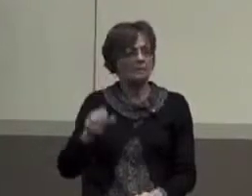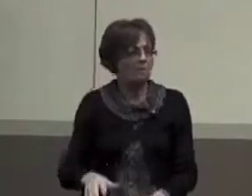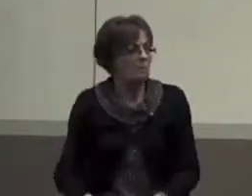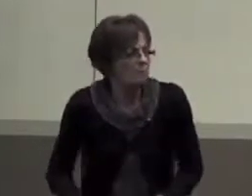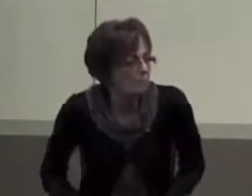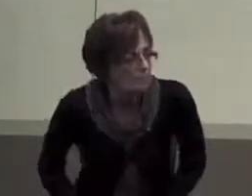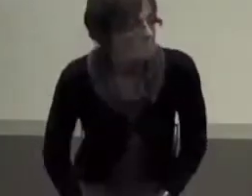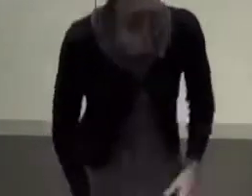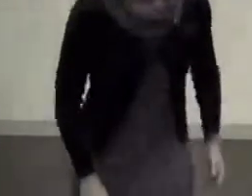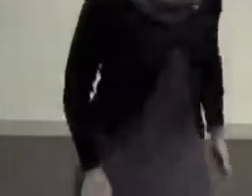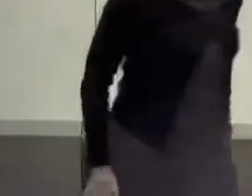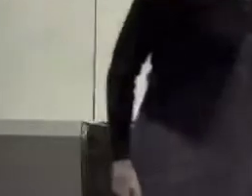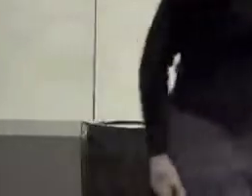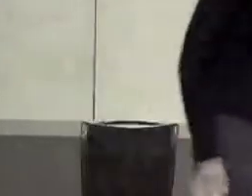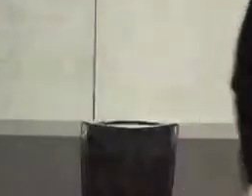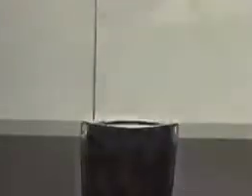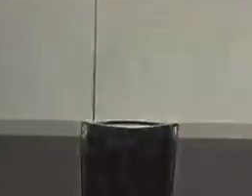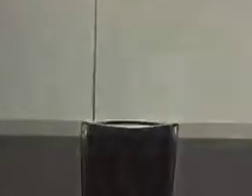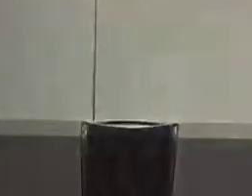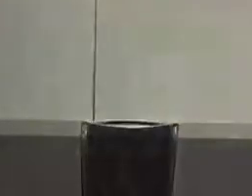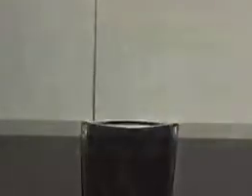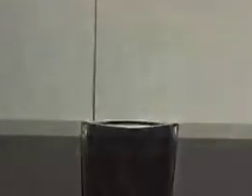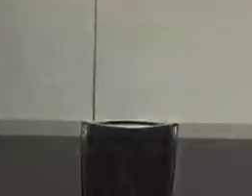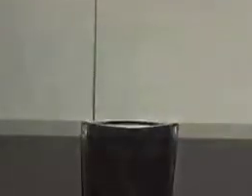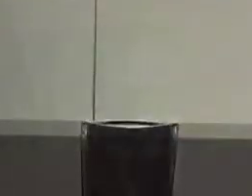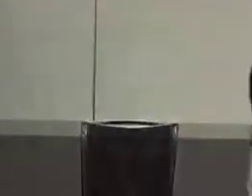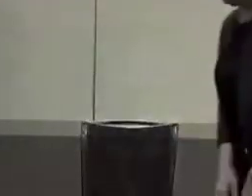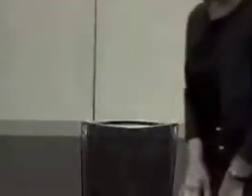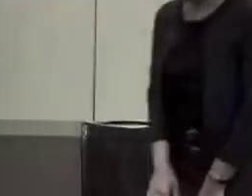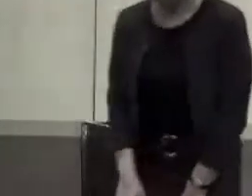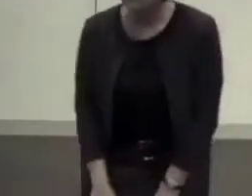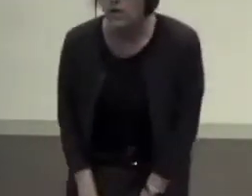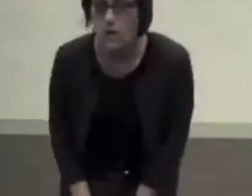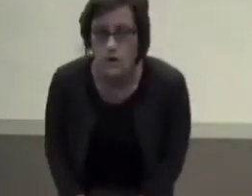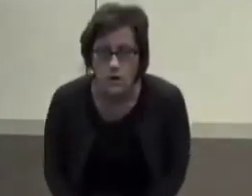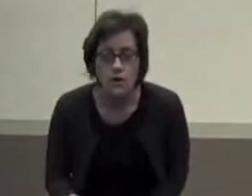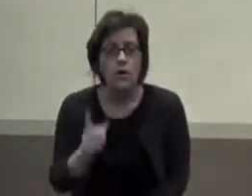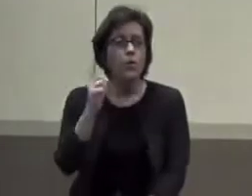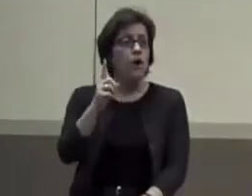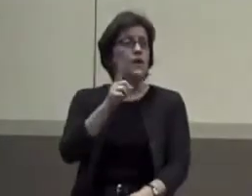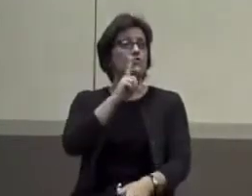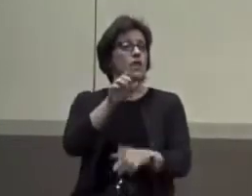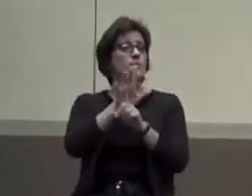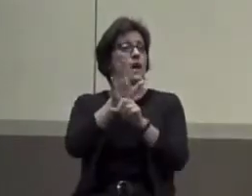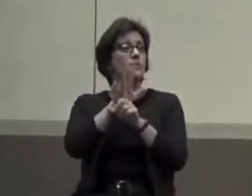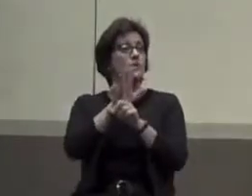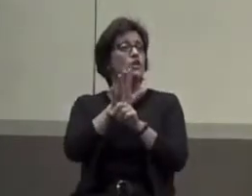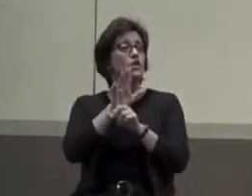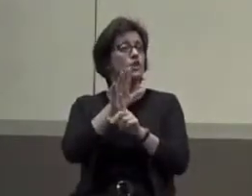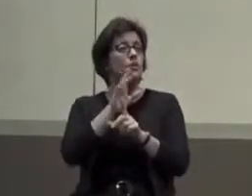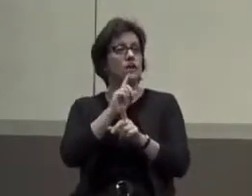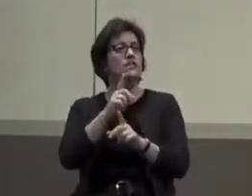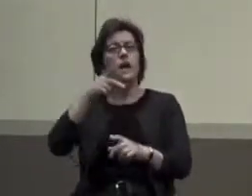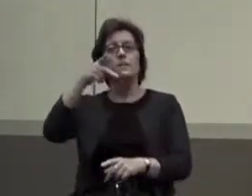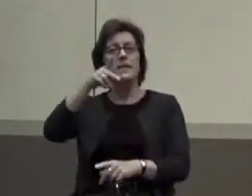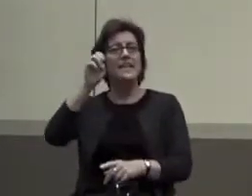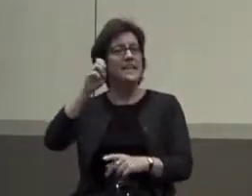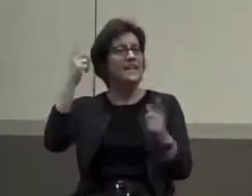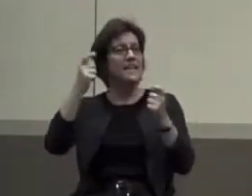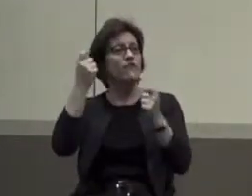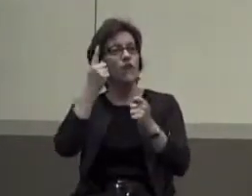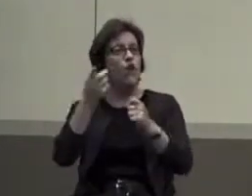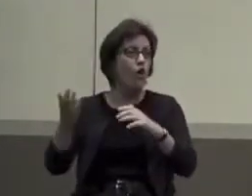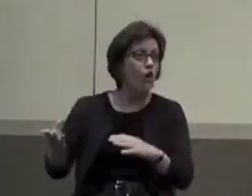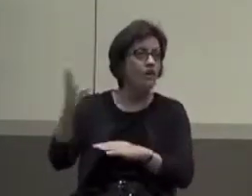was one that was really popular was PE for a whole day. And I had students who saved up all their merits so that they